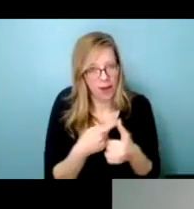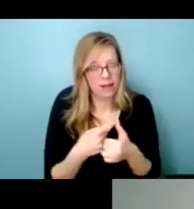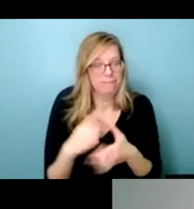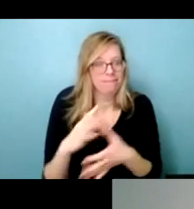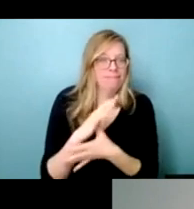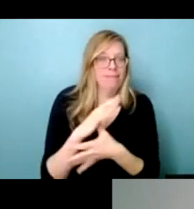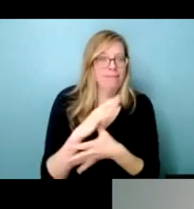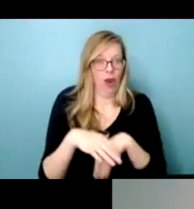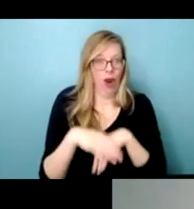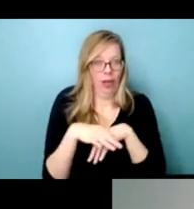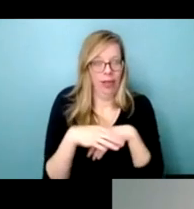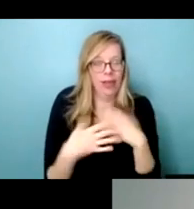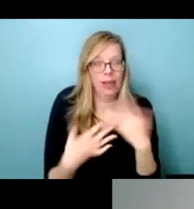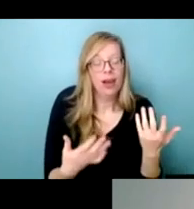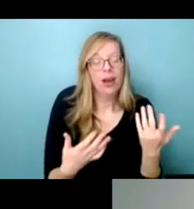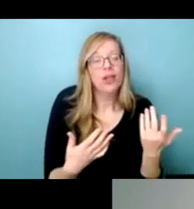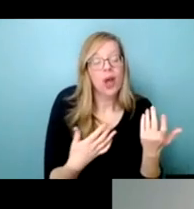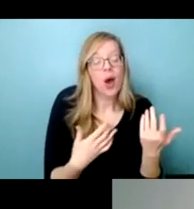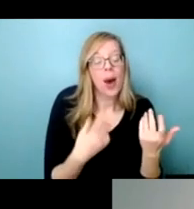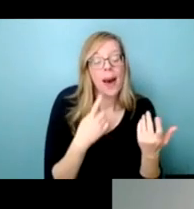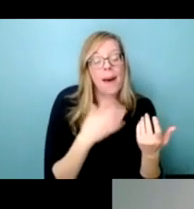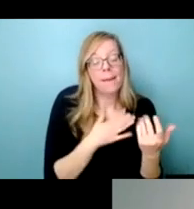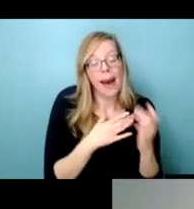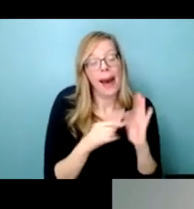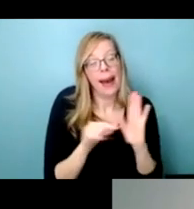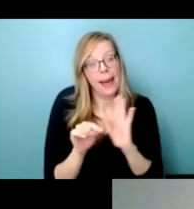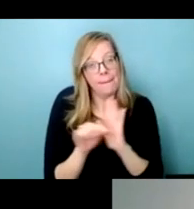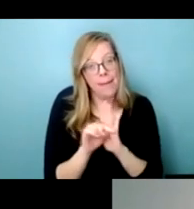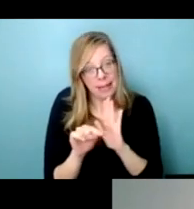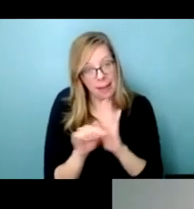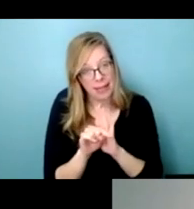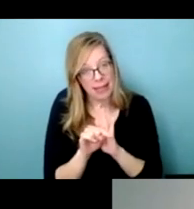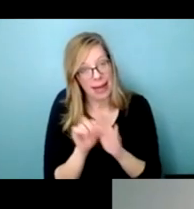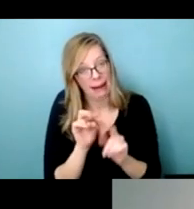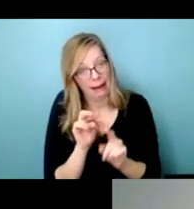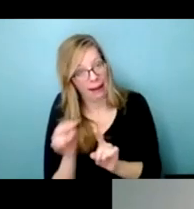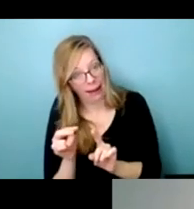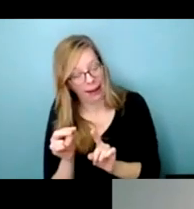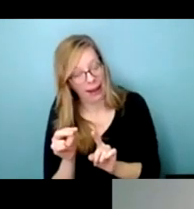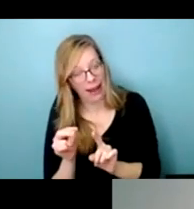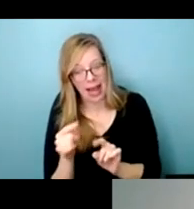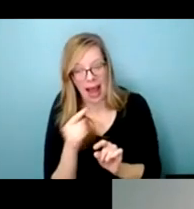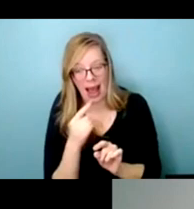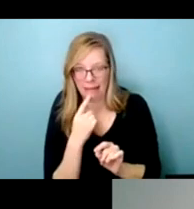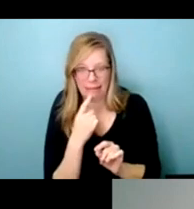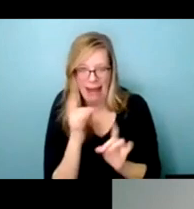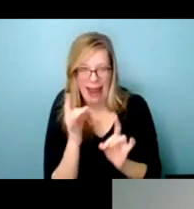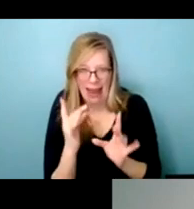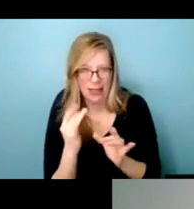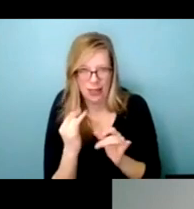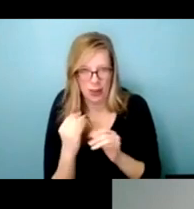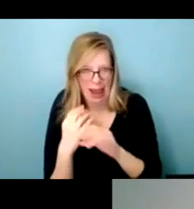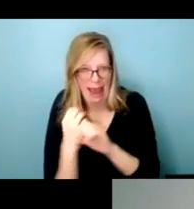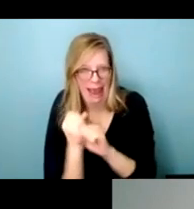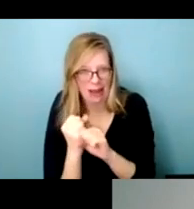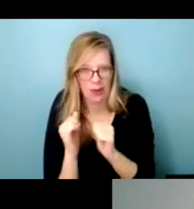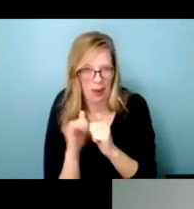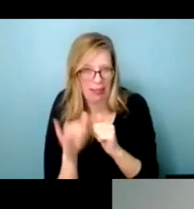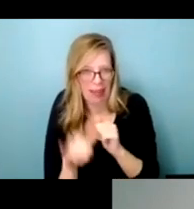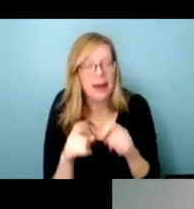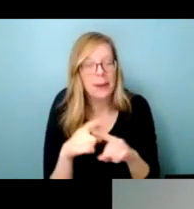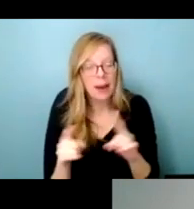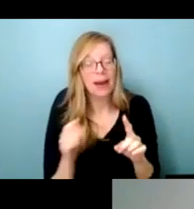So my pessimistic side is saying right now, I hate to close it off with that, but